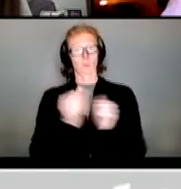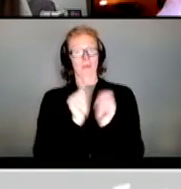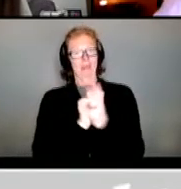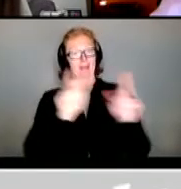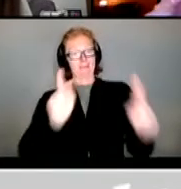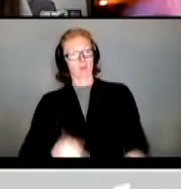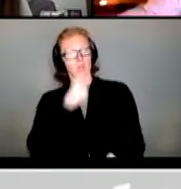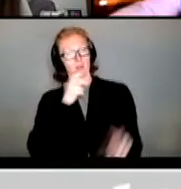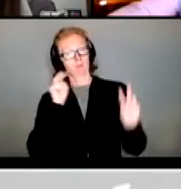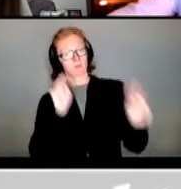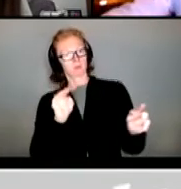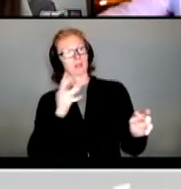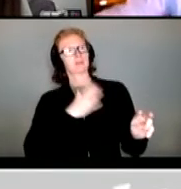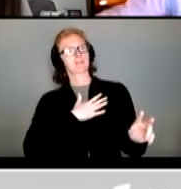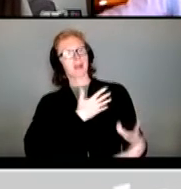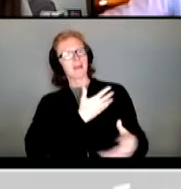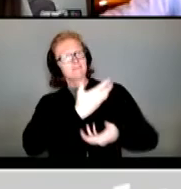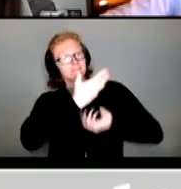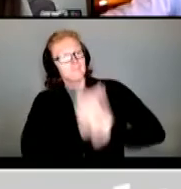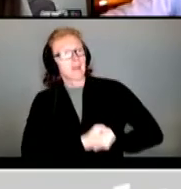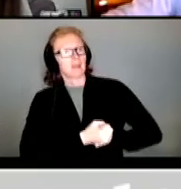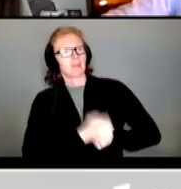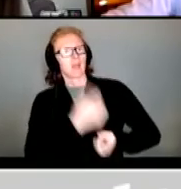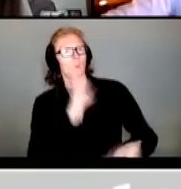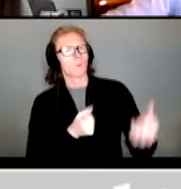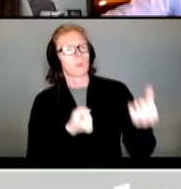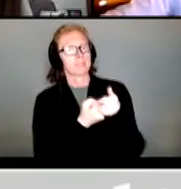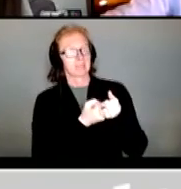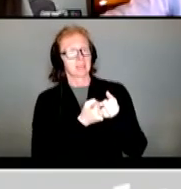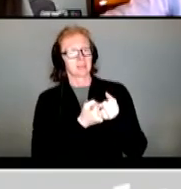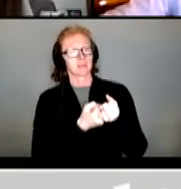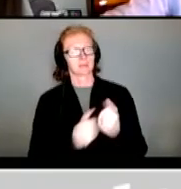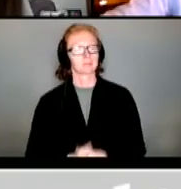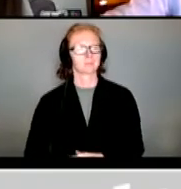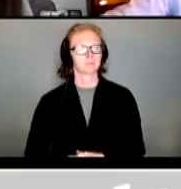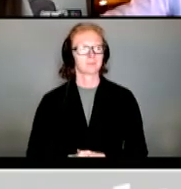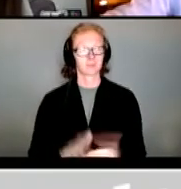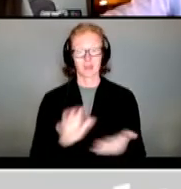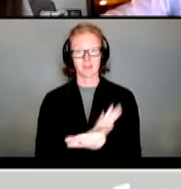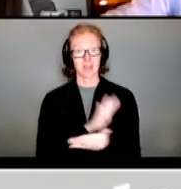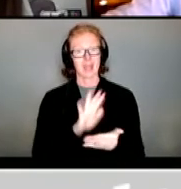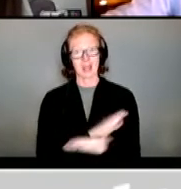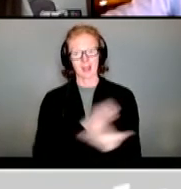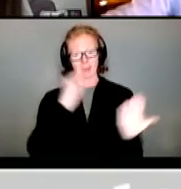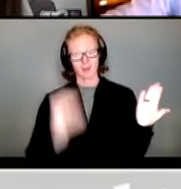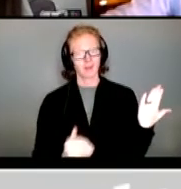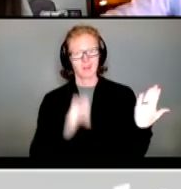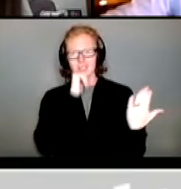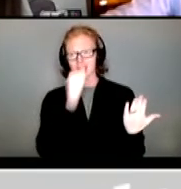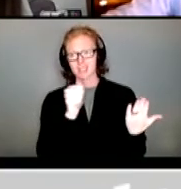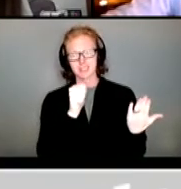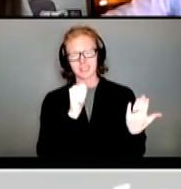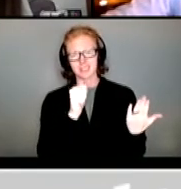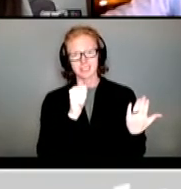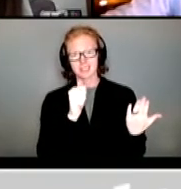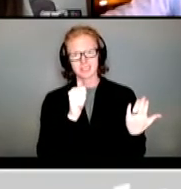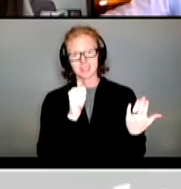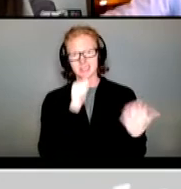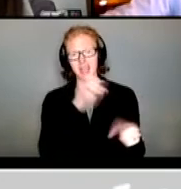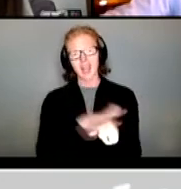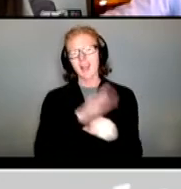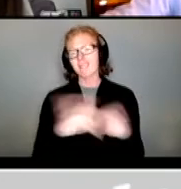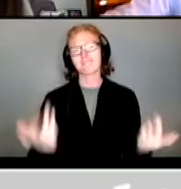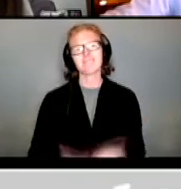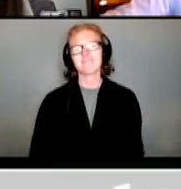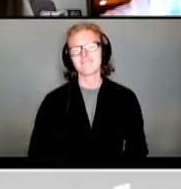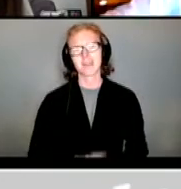have to watch or put my faith in that's going to protect me in the right way. Paperwork really doesn't do it for me. And I'm